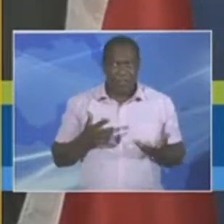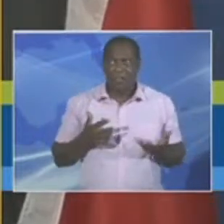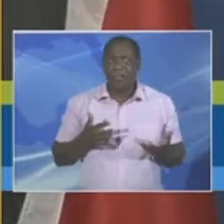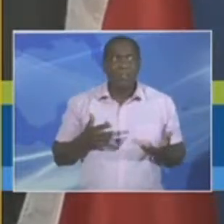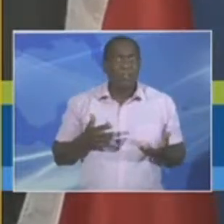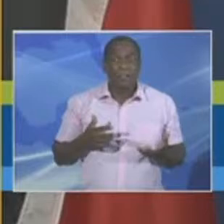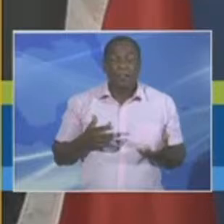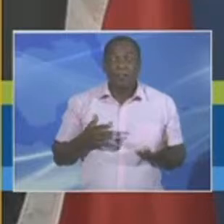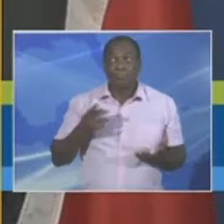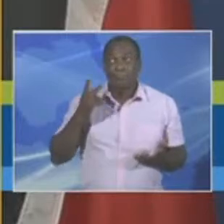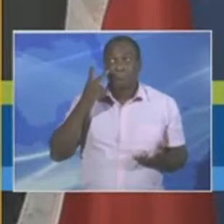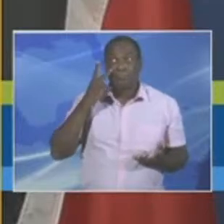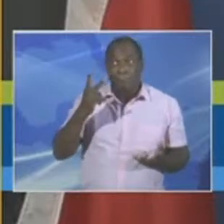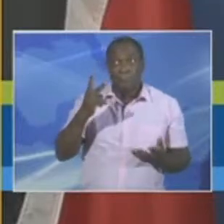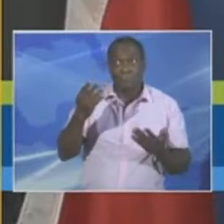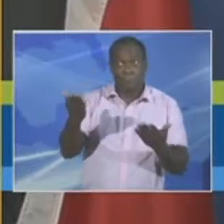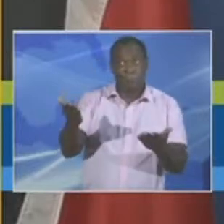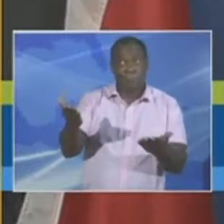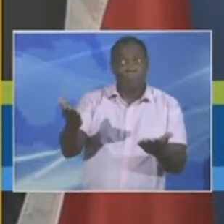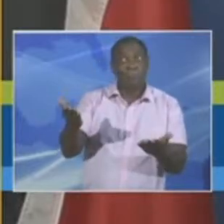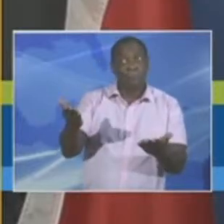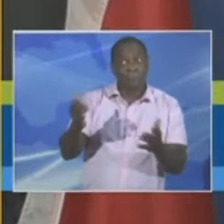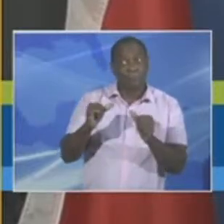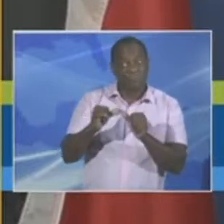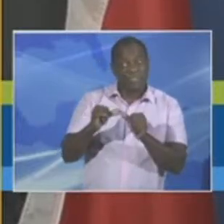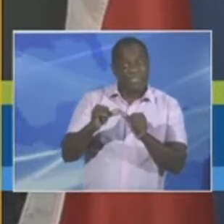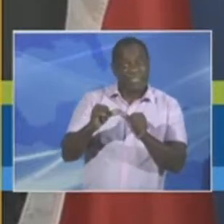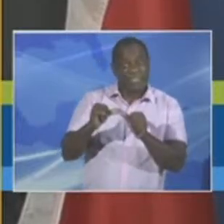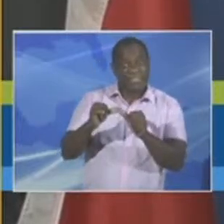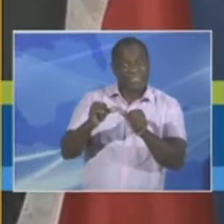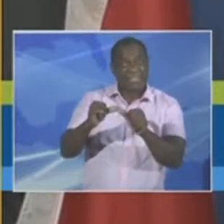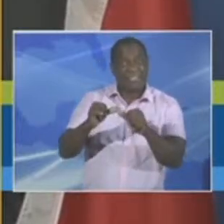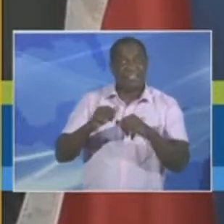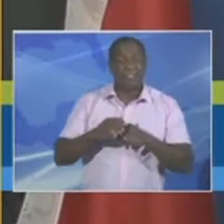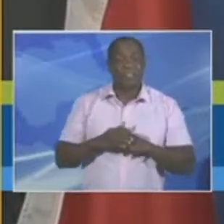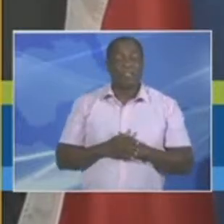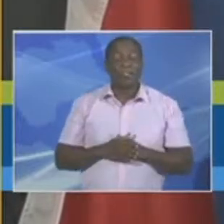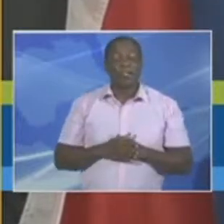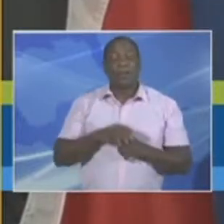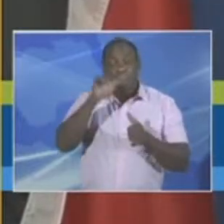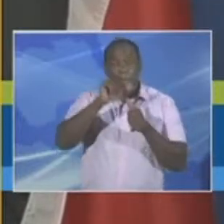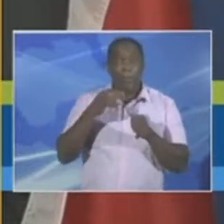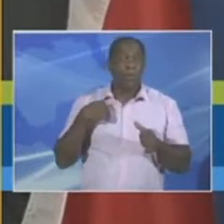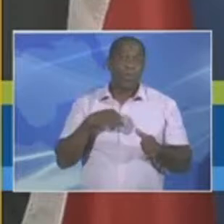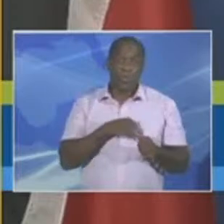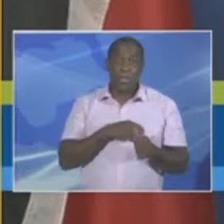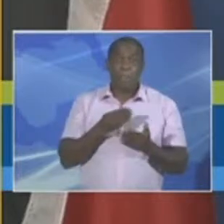we are an importing nation where, unfortunately,